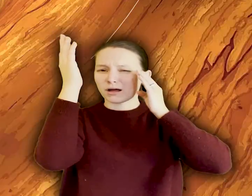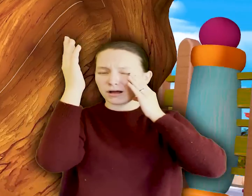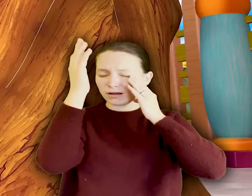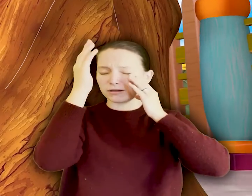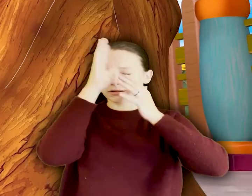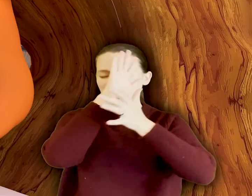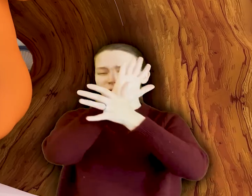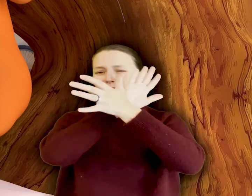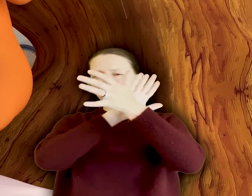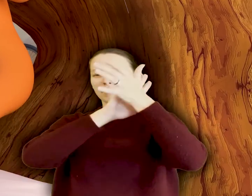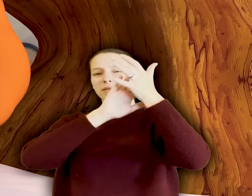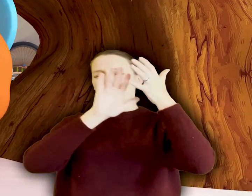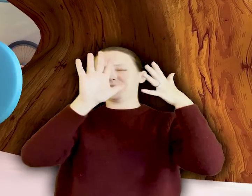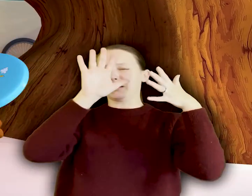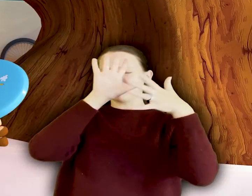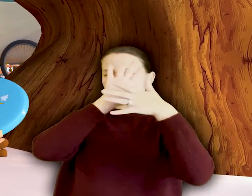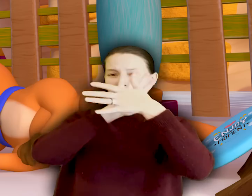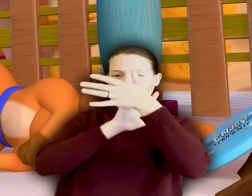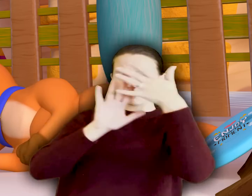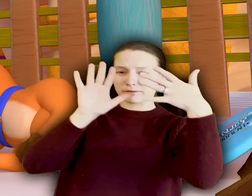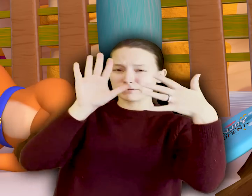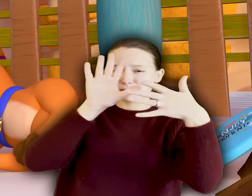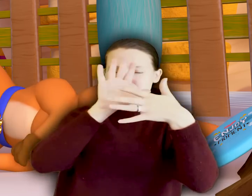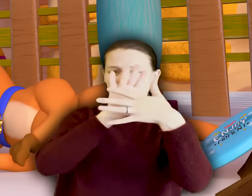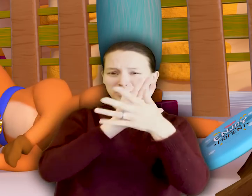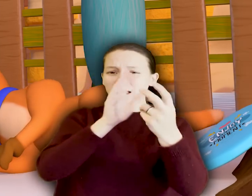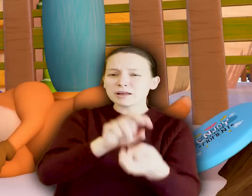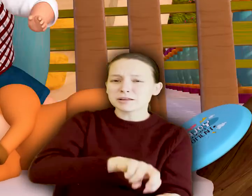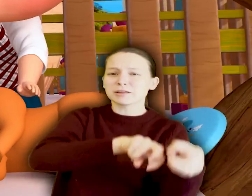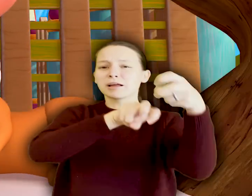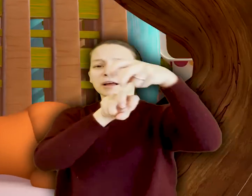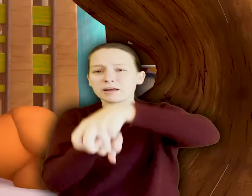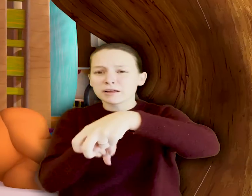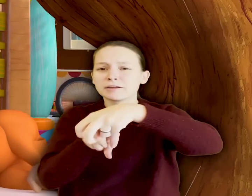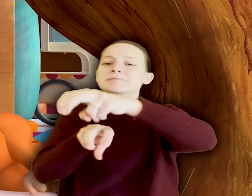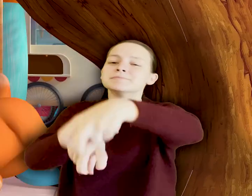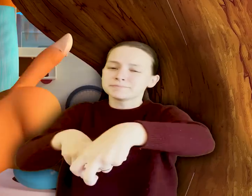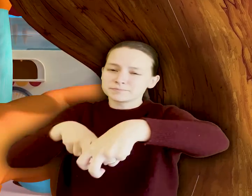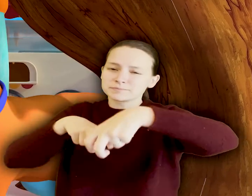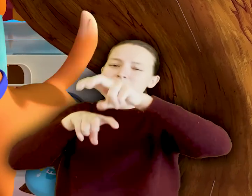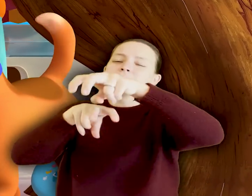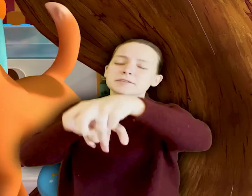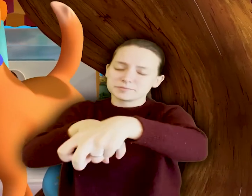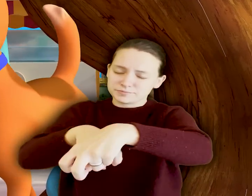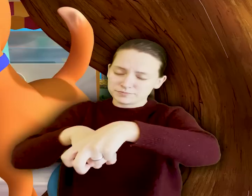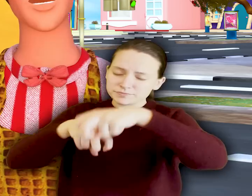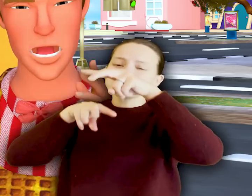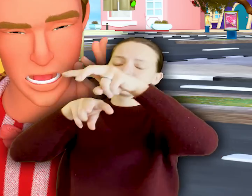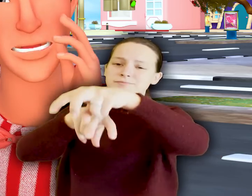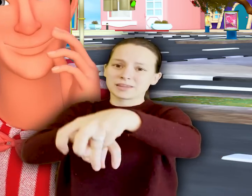tree and felt so dizzy and felt so dizzy but he walked again down the